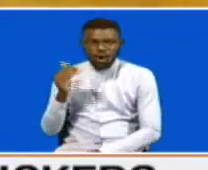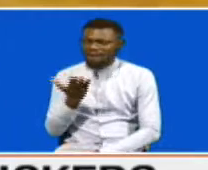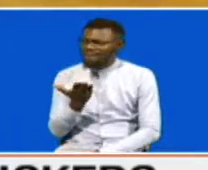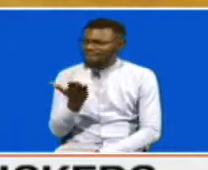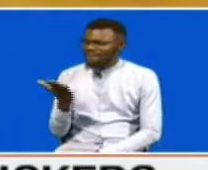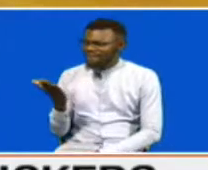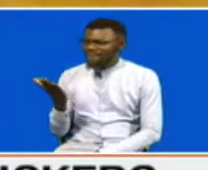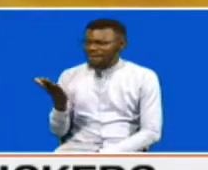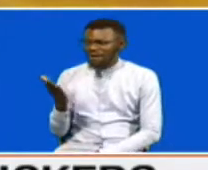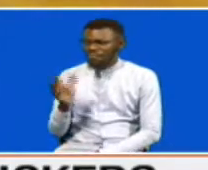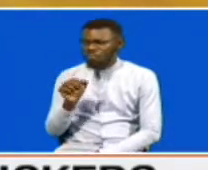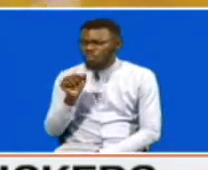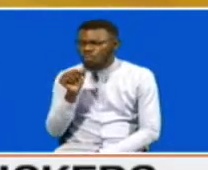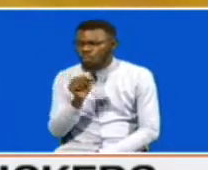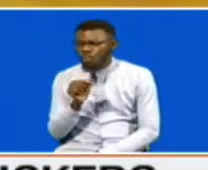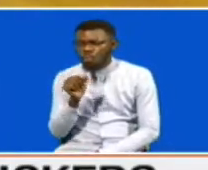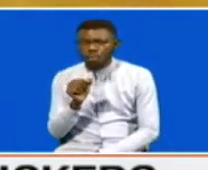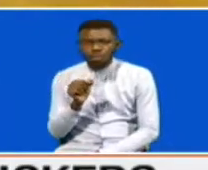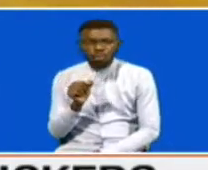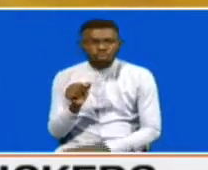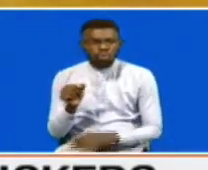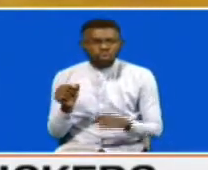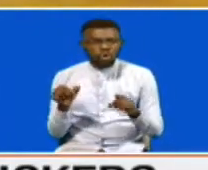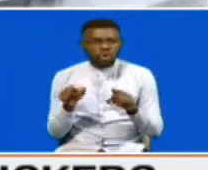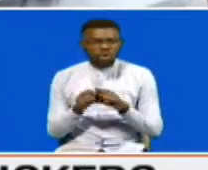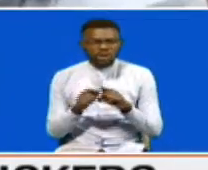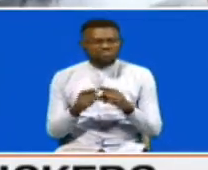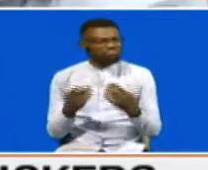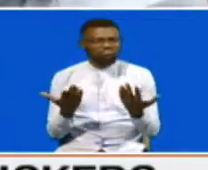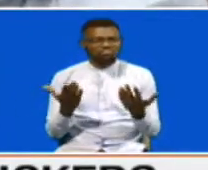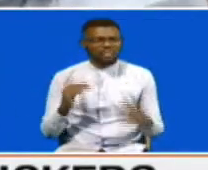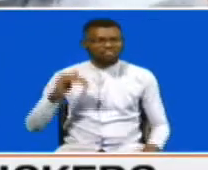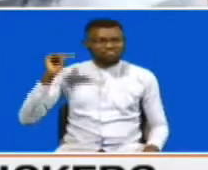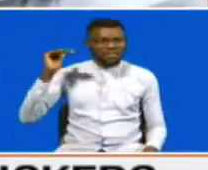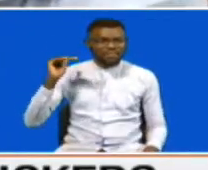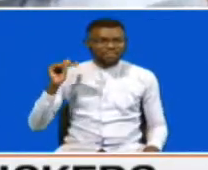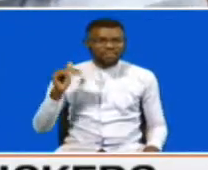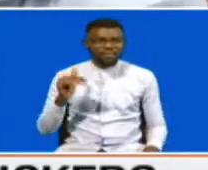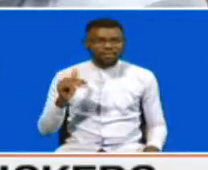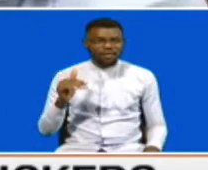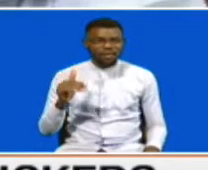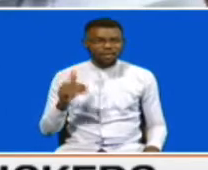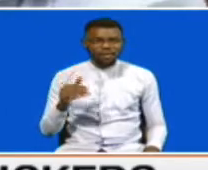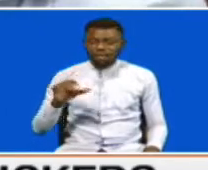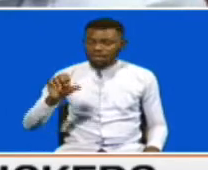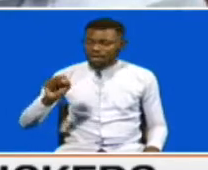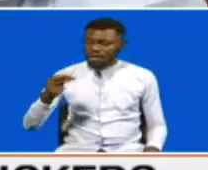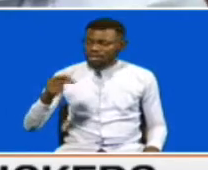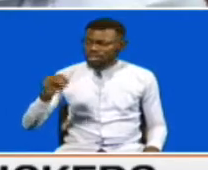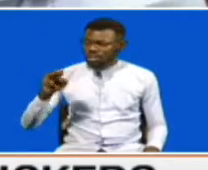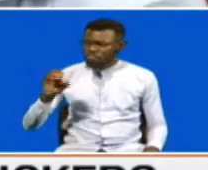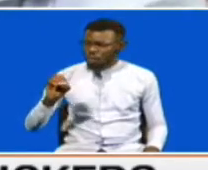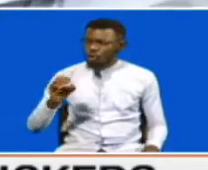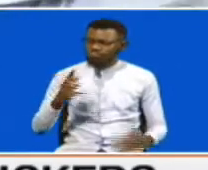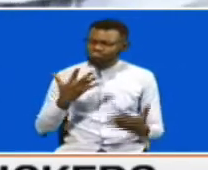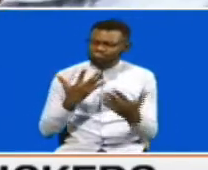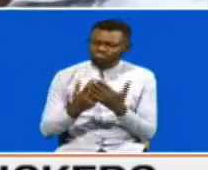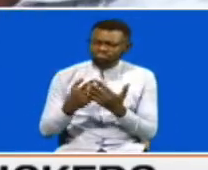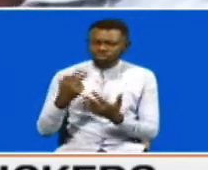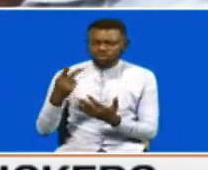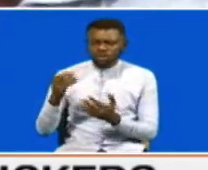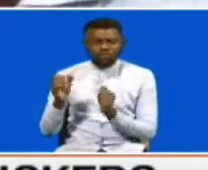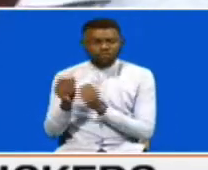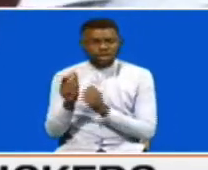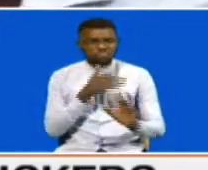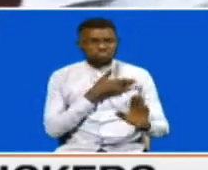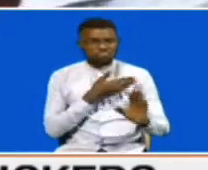the quantity and the transnational nature of this crime. Foreigners have been in Shimolatewa prison since 2014 after